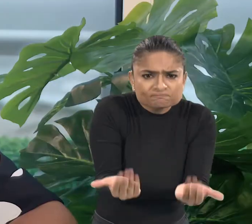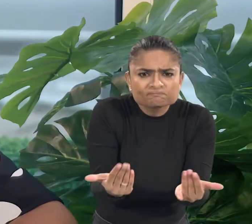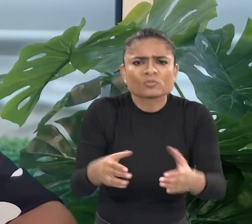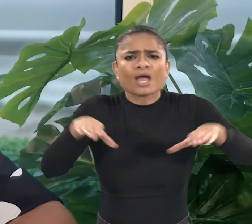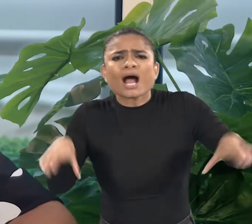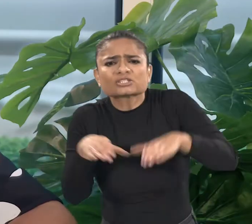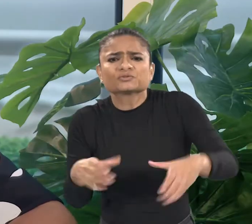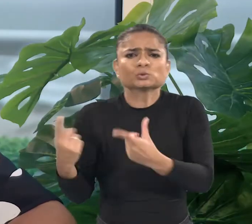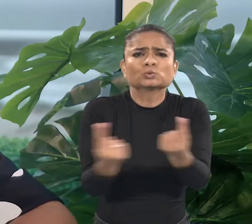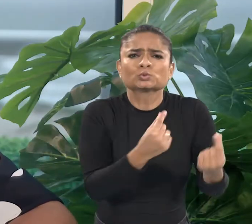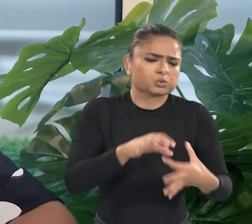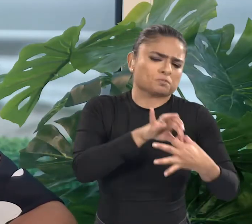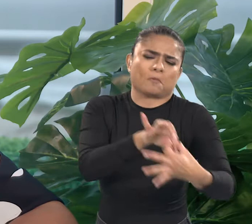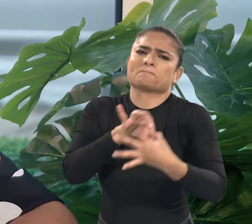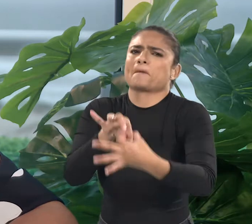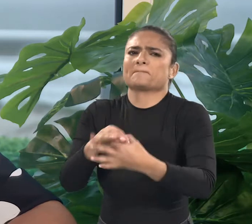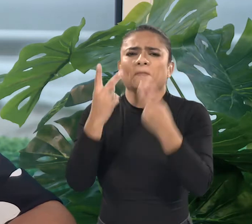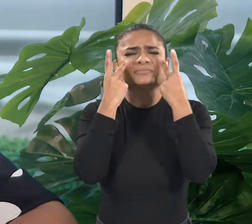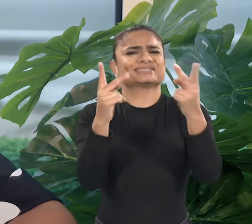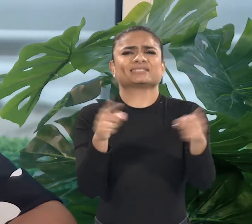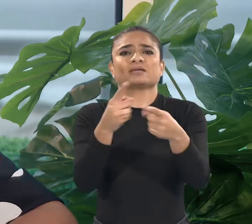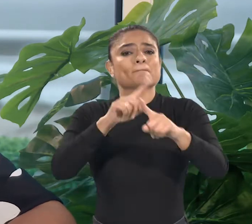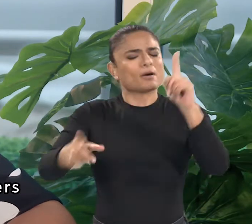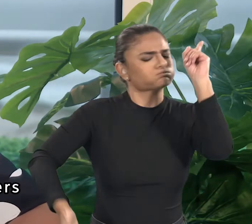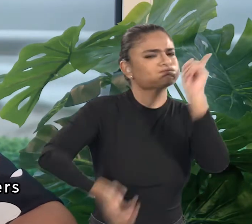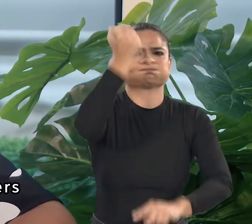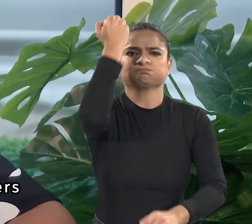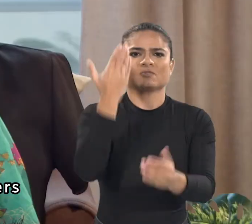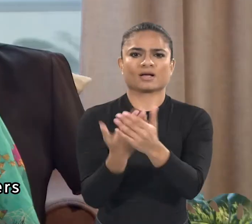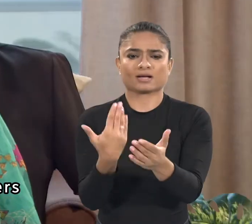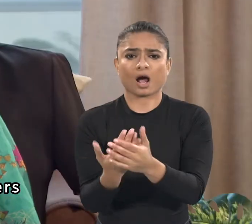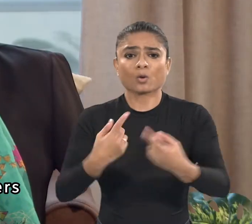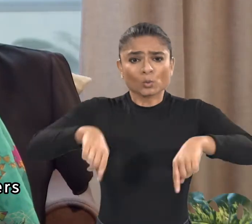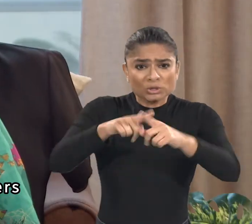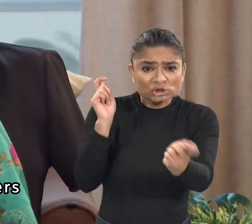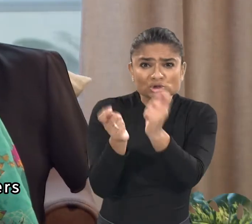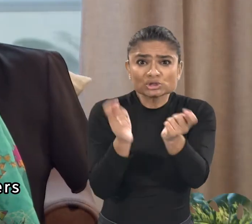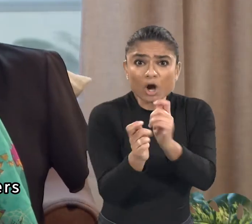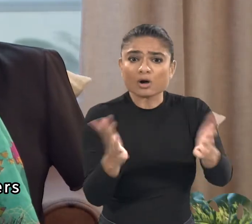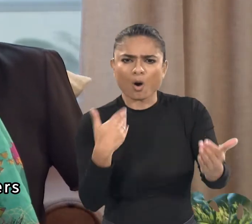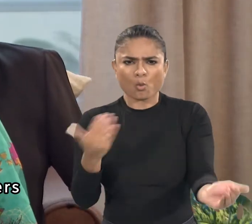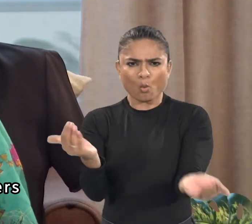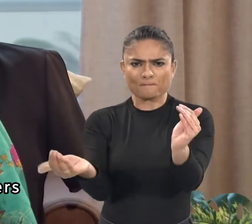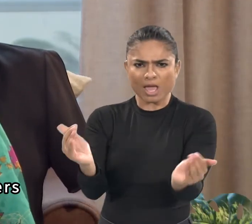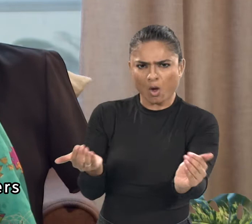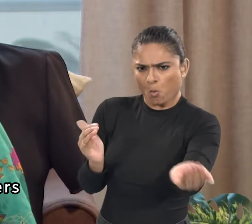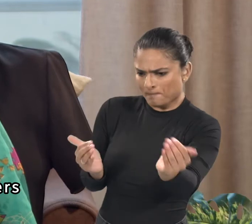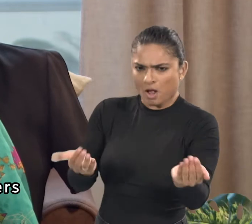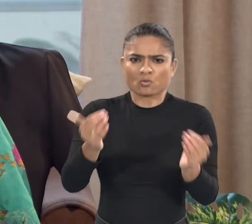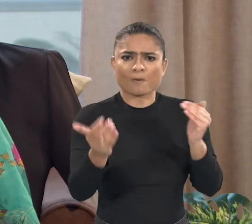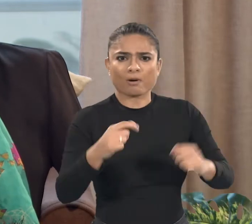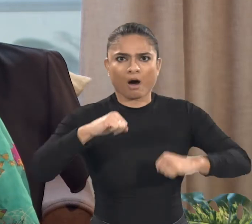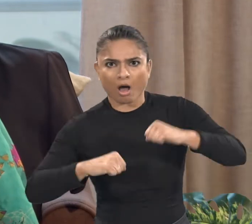young child, we believed we were absolutely invincible. But what changes over time? We start to compare ourselves to